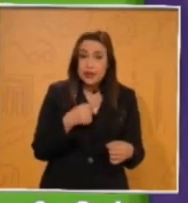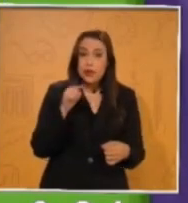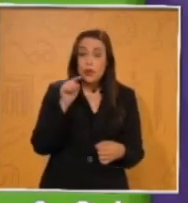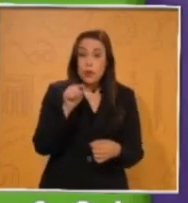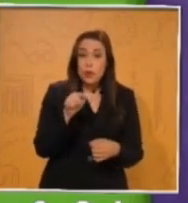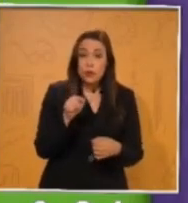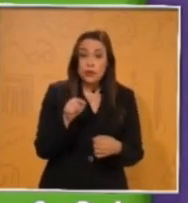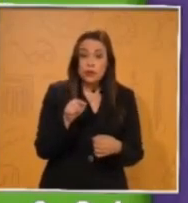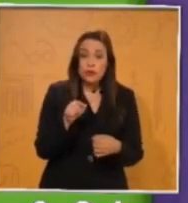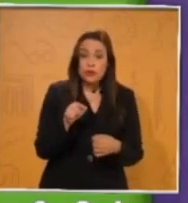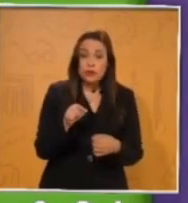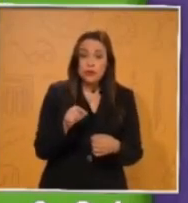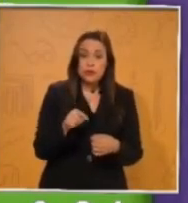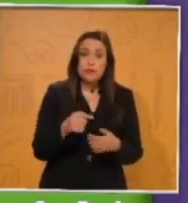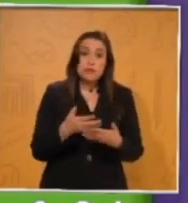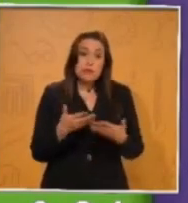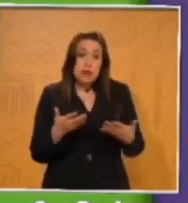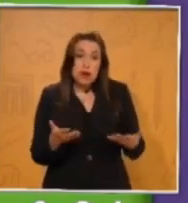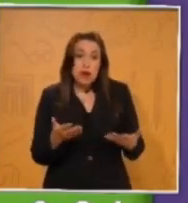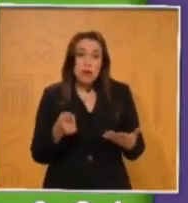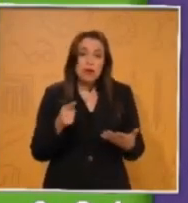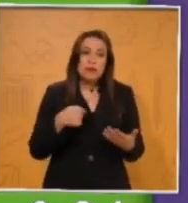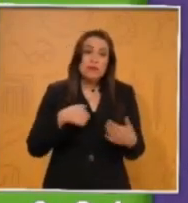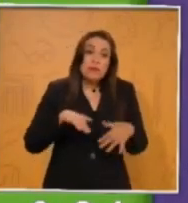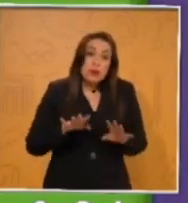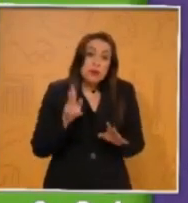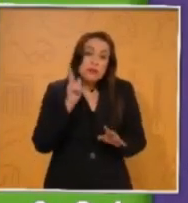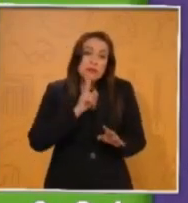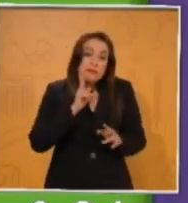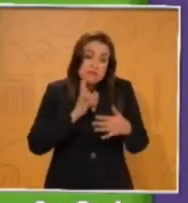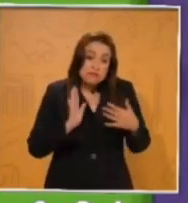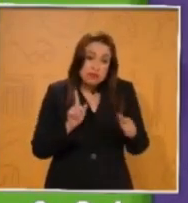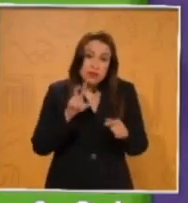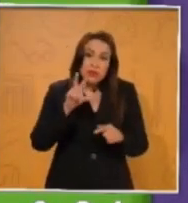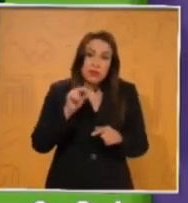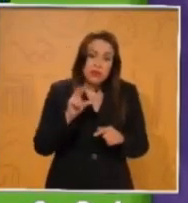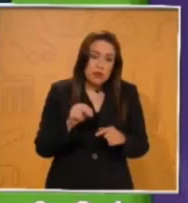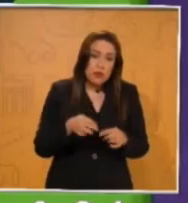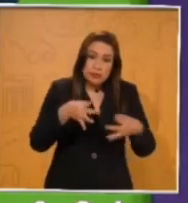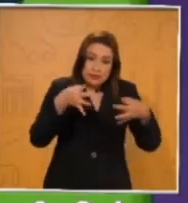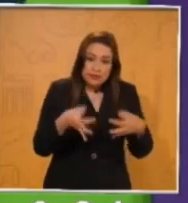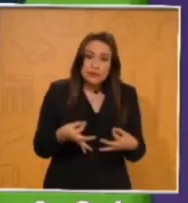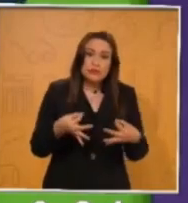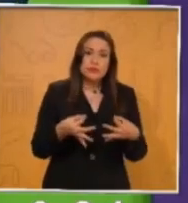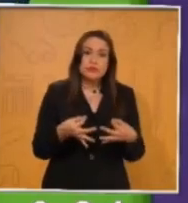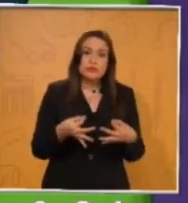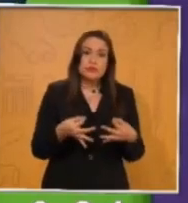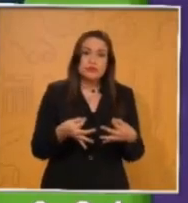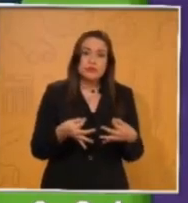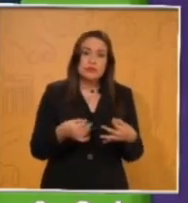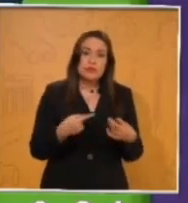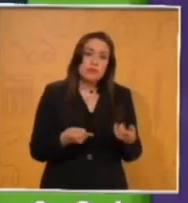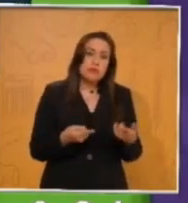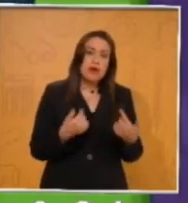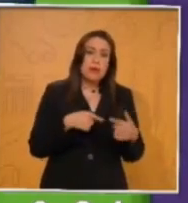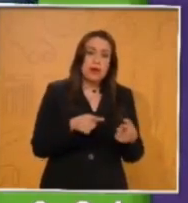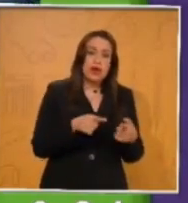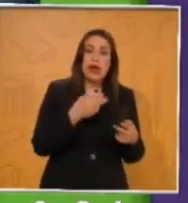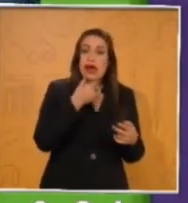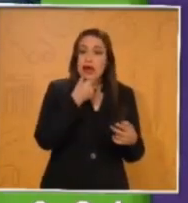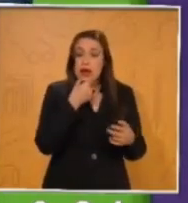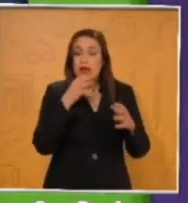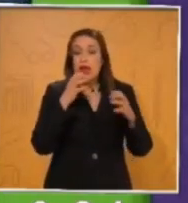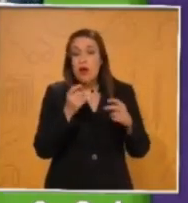are at home, probably you are not using the specific notebook for English or for